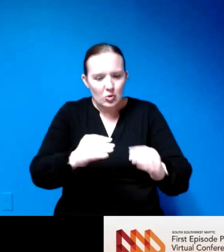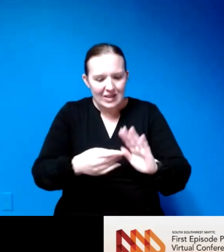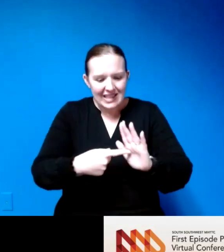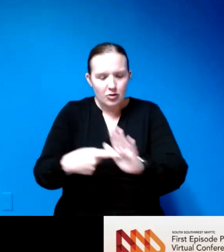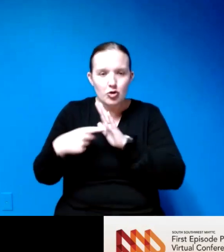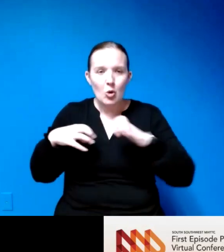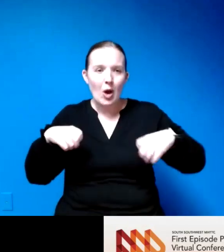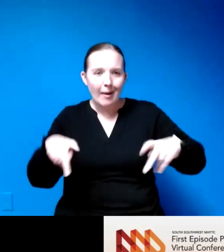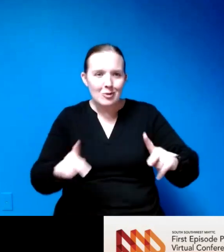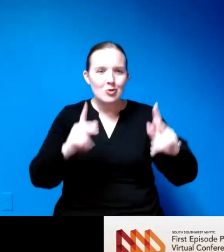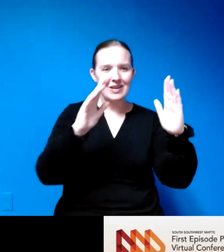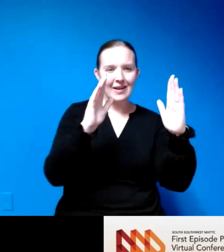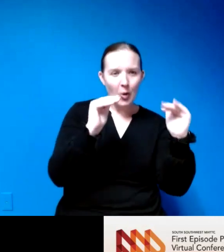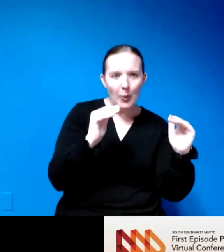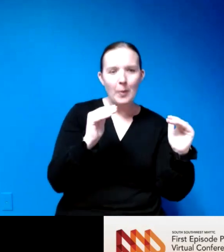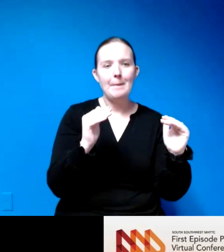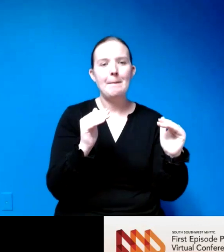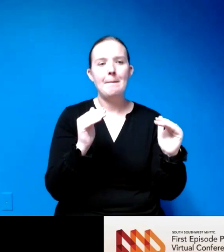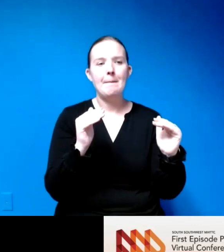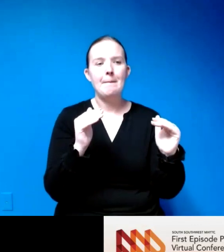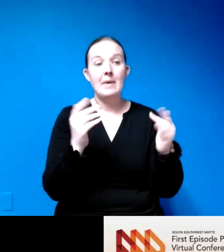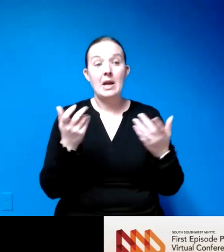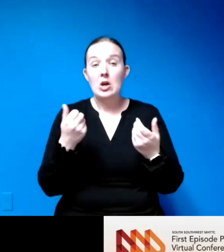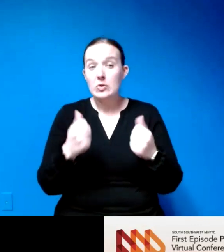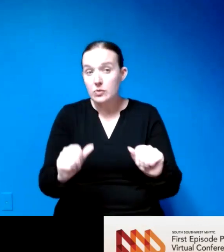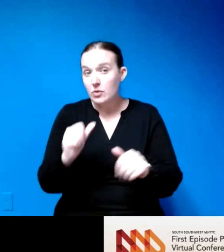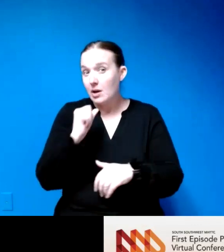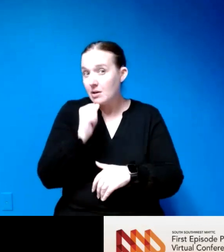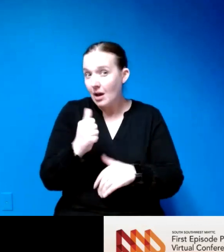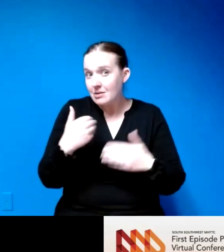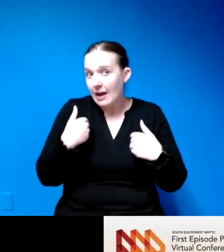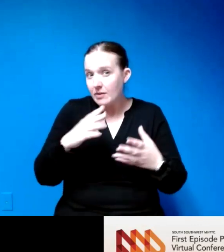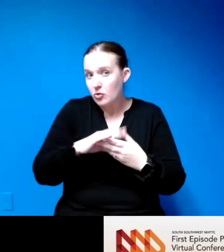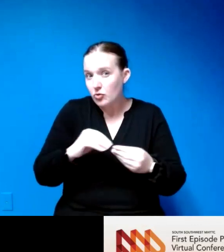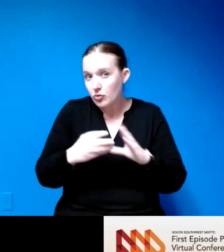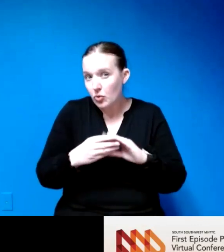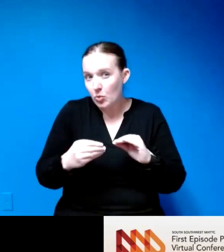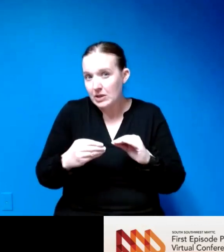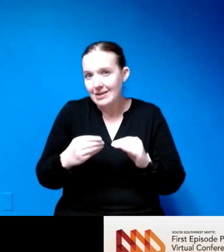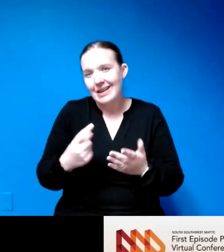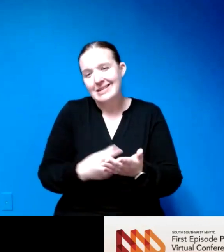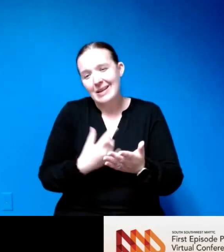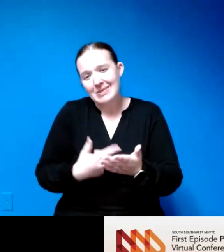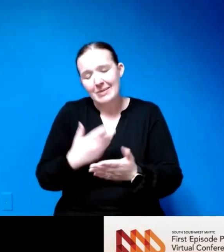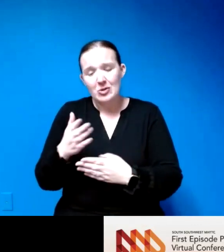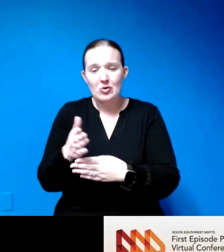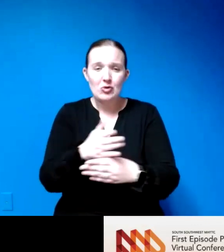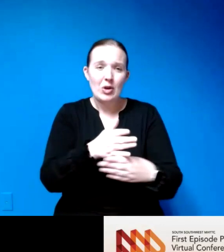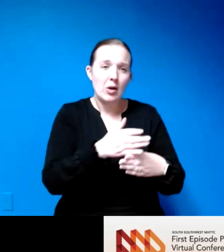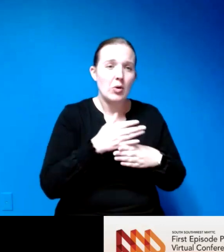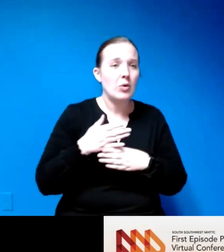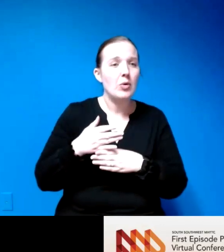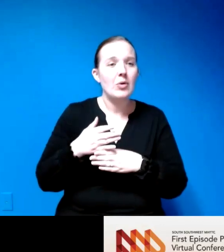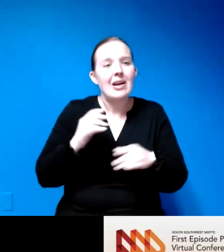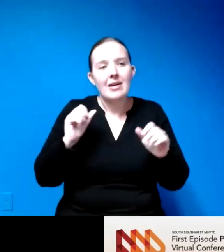and hope, and try not to have those stories that sometimes get shared that